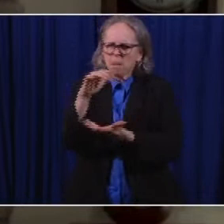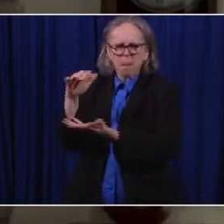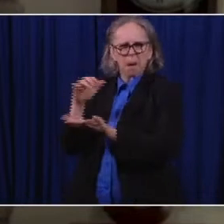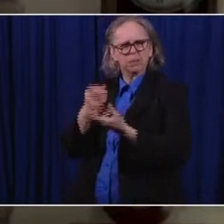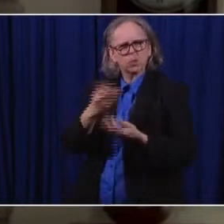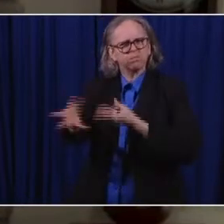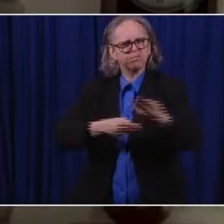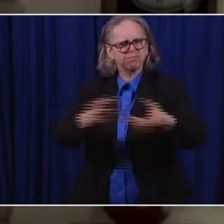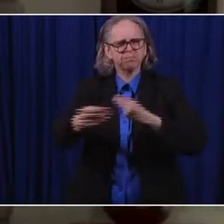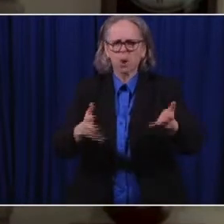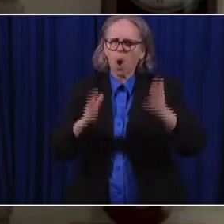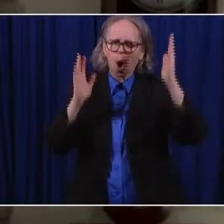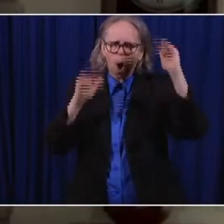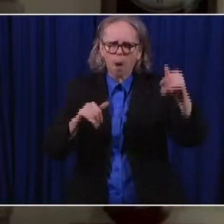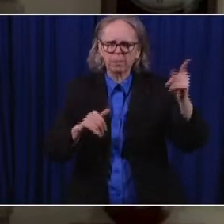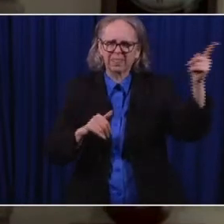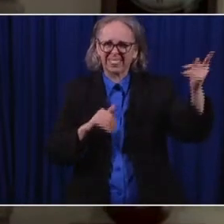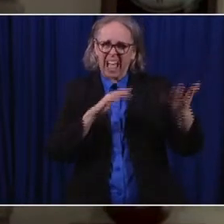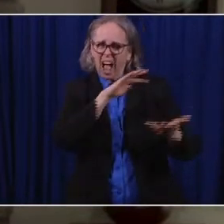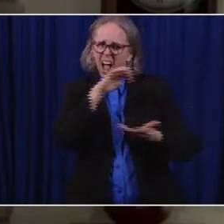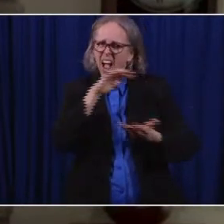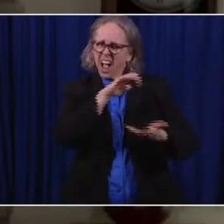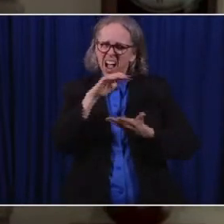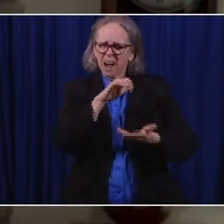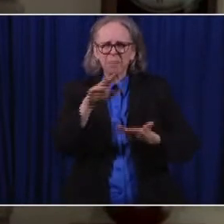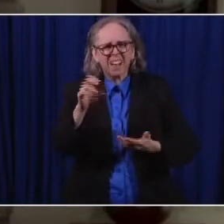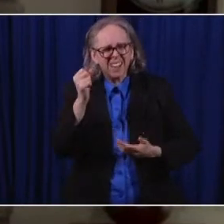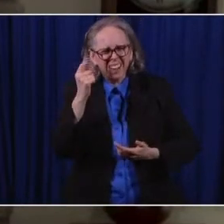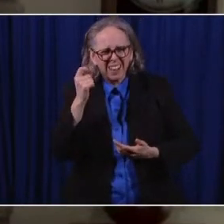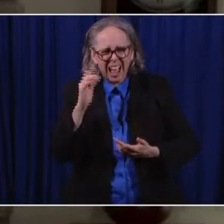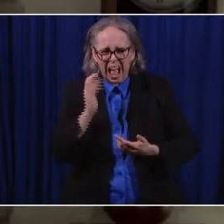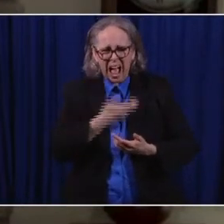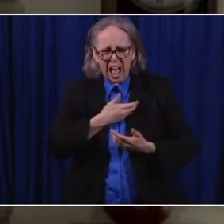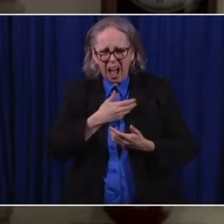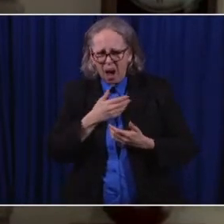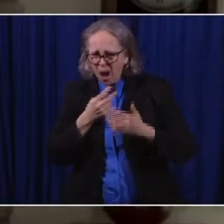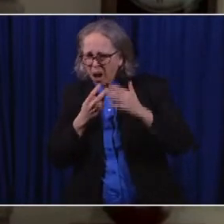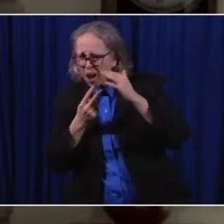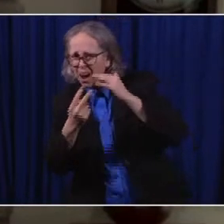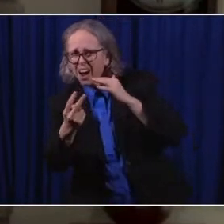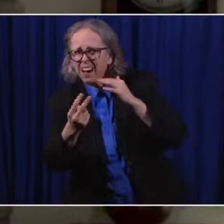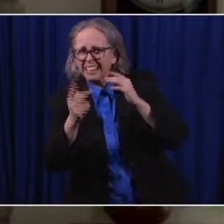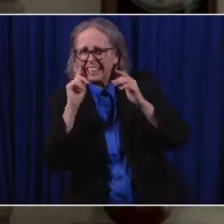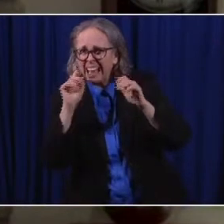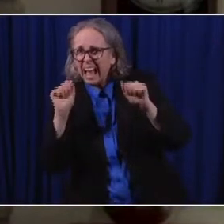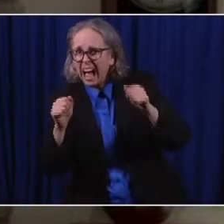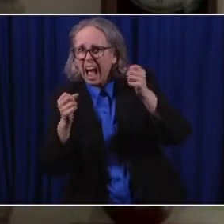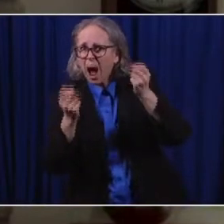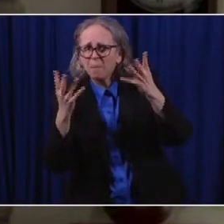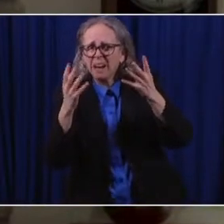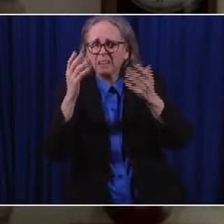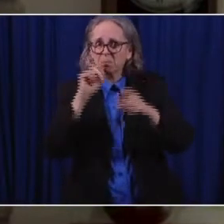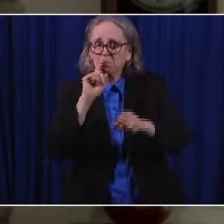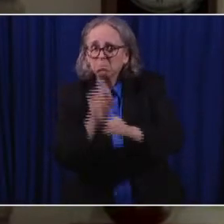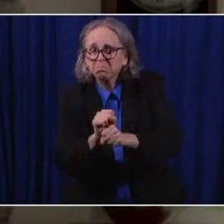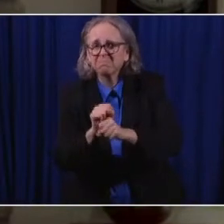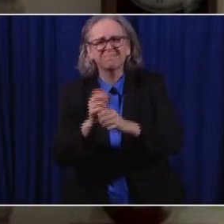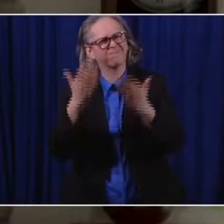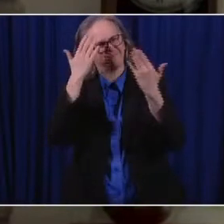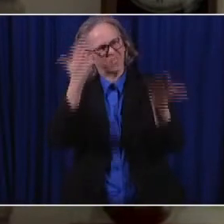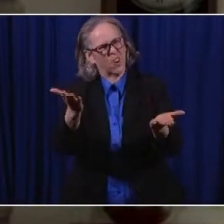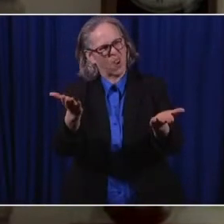but I don't have a crystal ball, and so I can't really, nor have really we've been